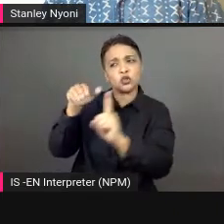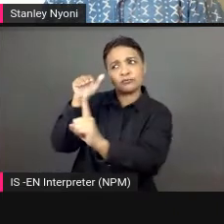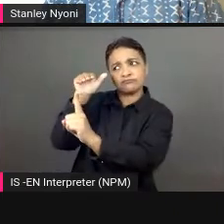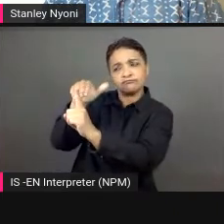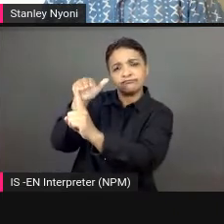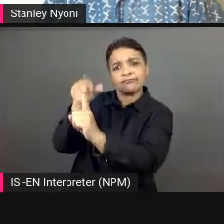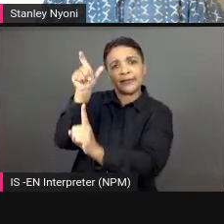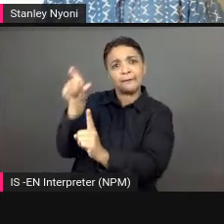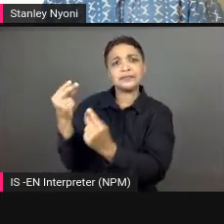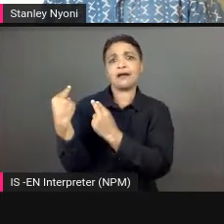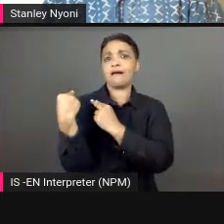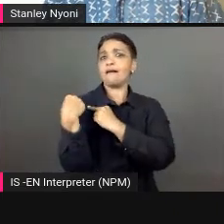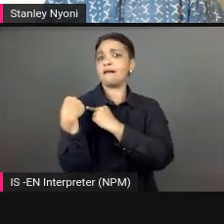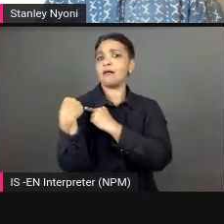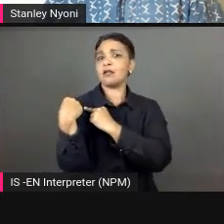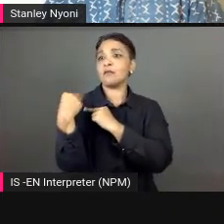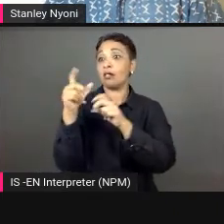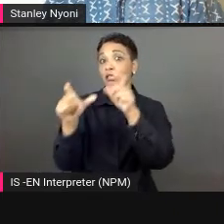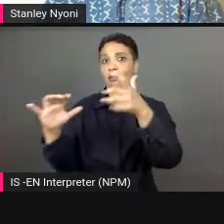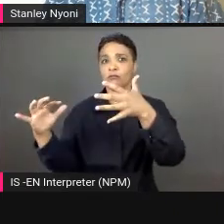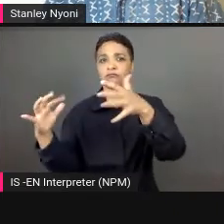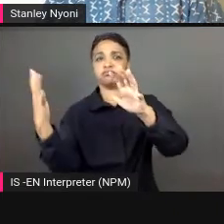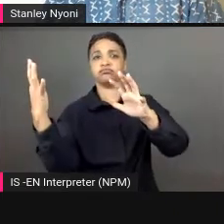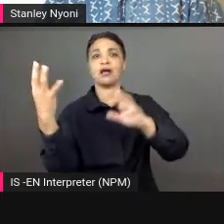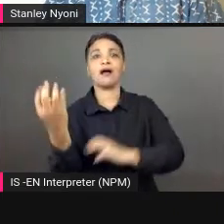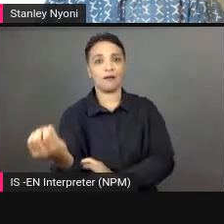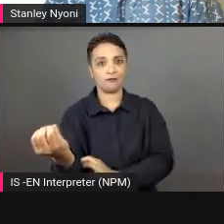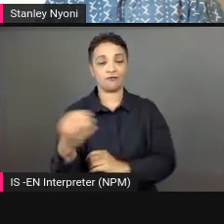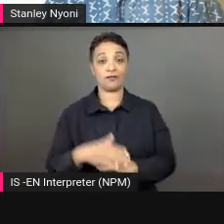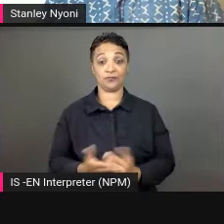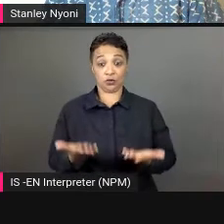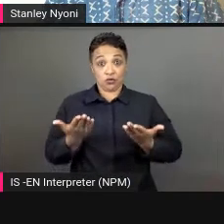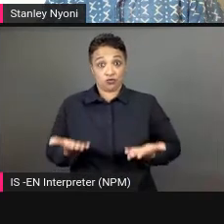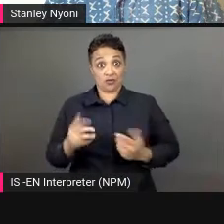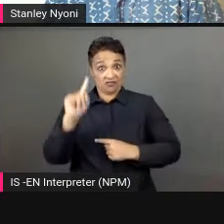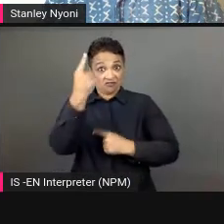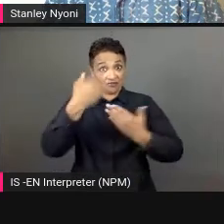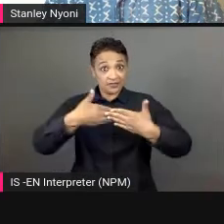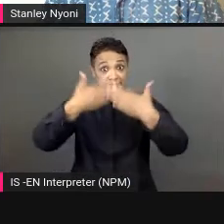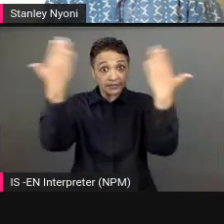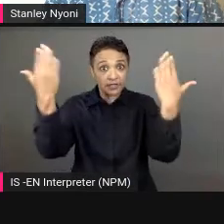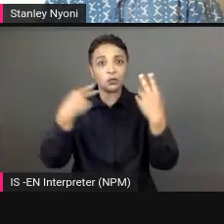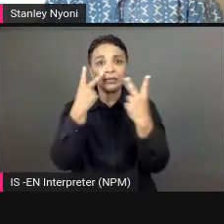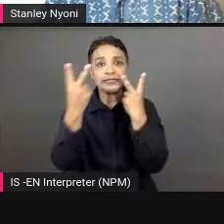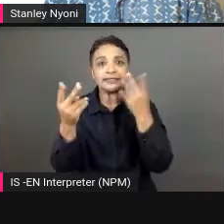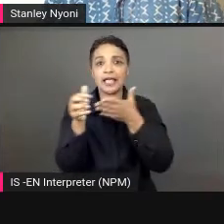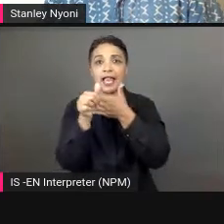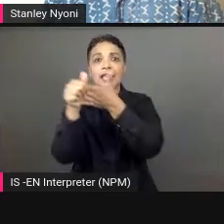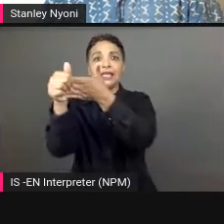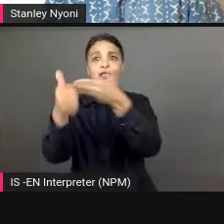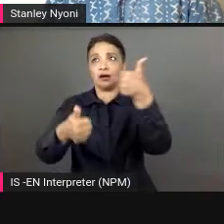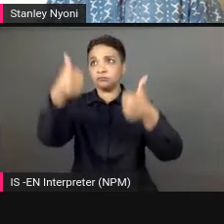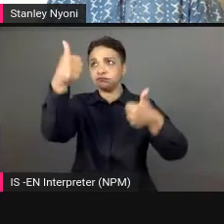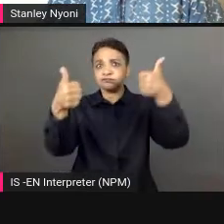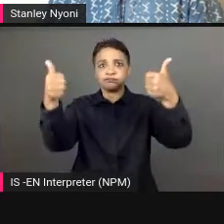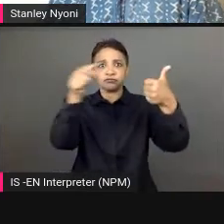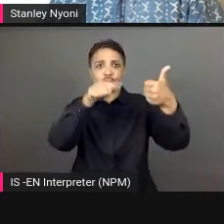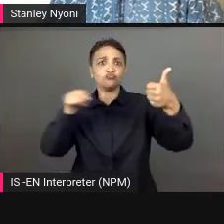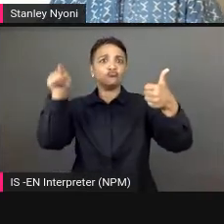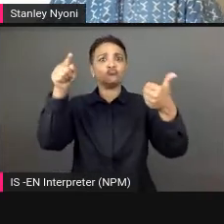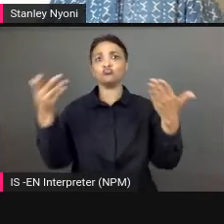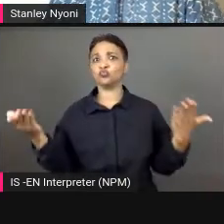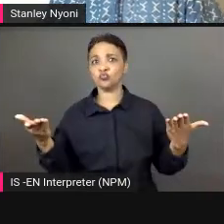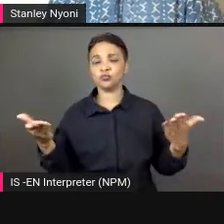crisis. In today's session, we are looking at leadership by people affected by crisis. And immediately after the